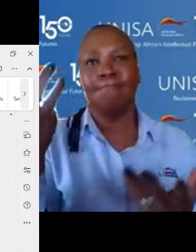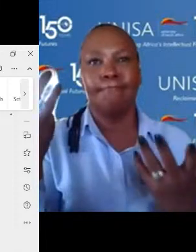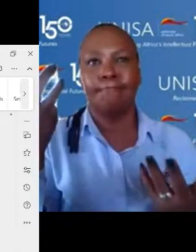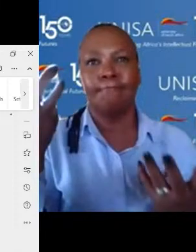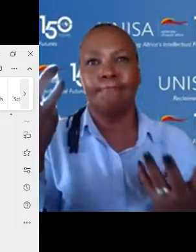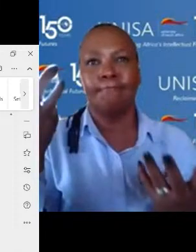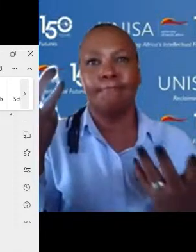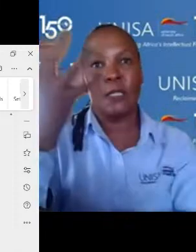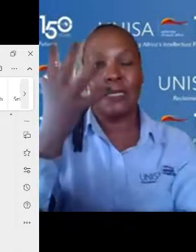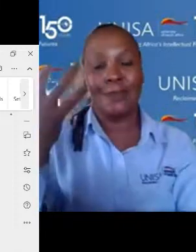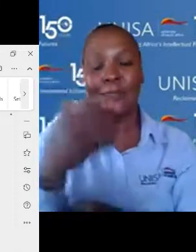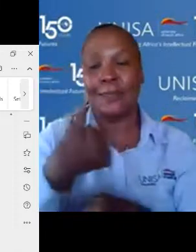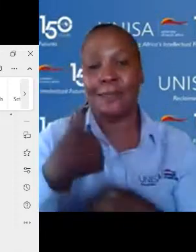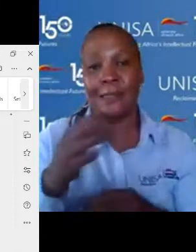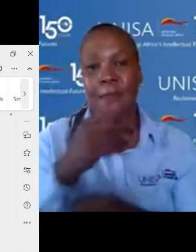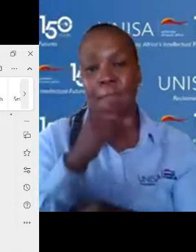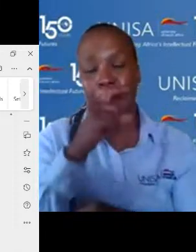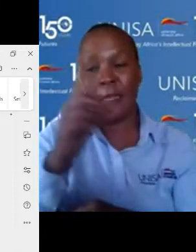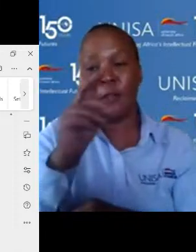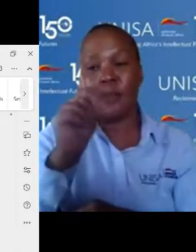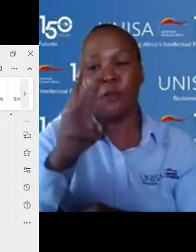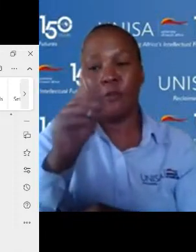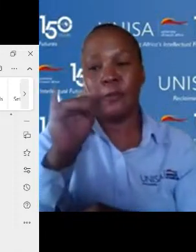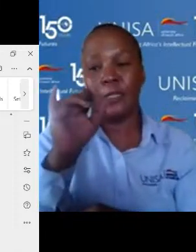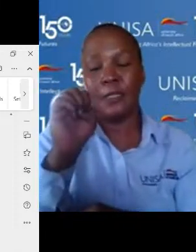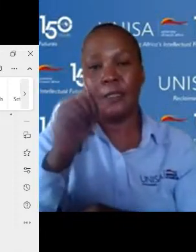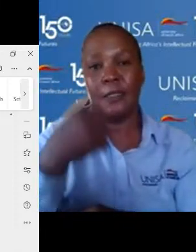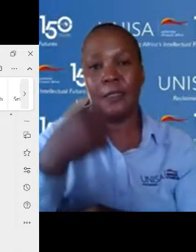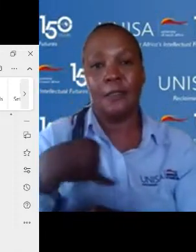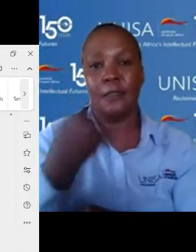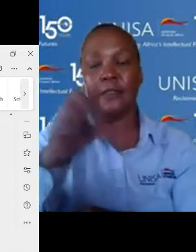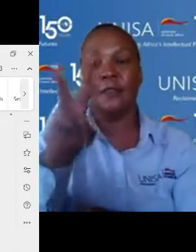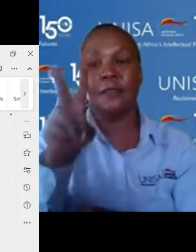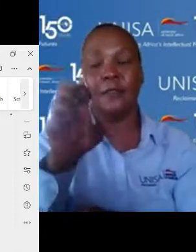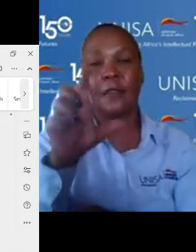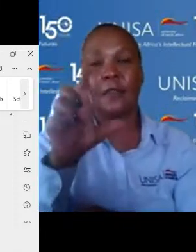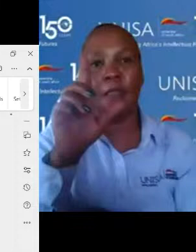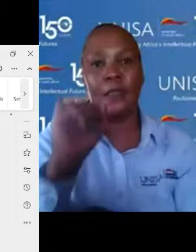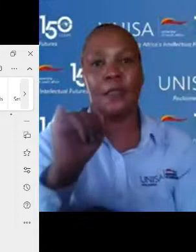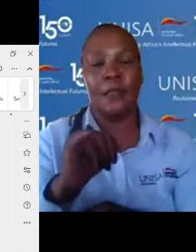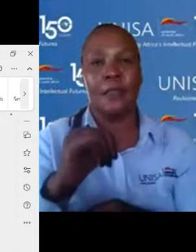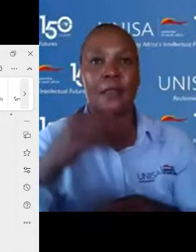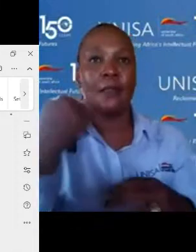presentation, my name is Nwabisa Veli and my email address is